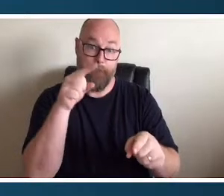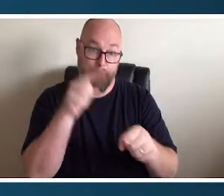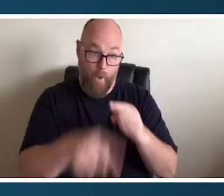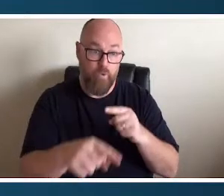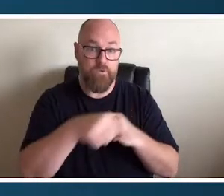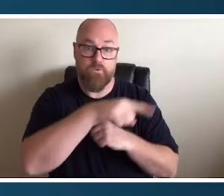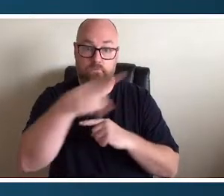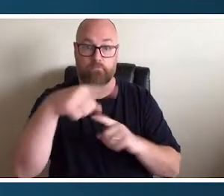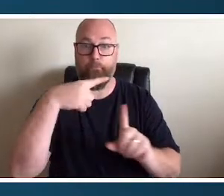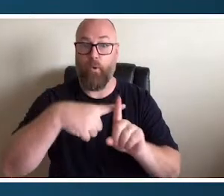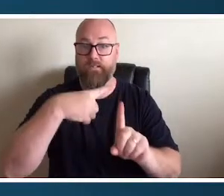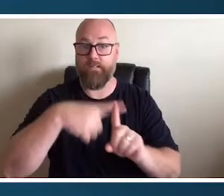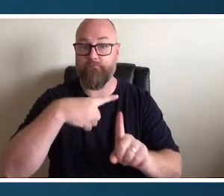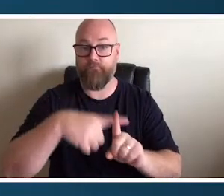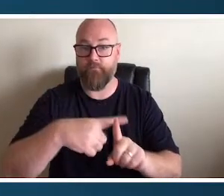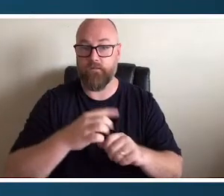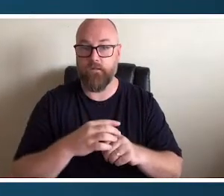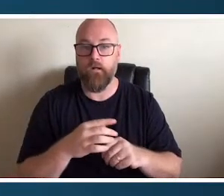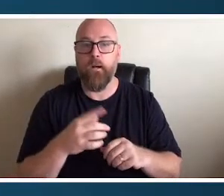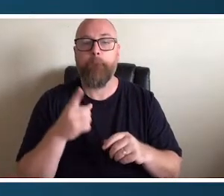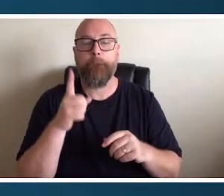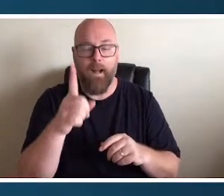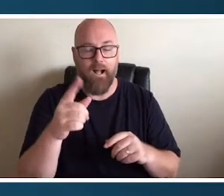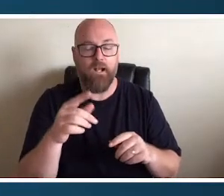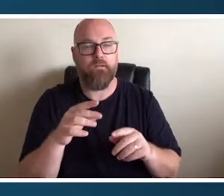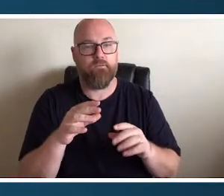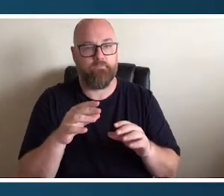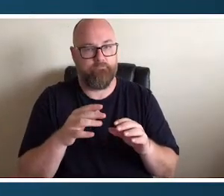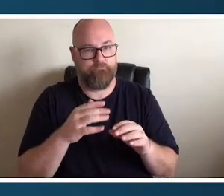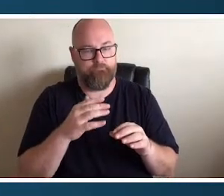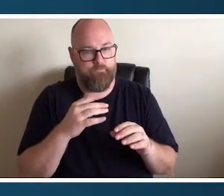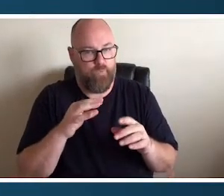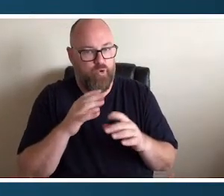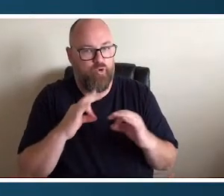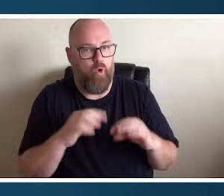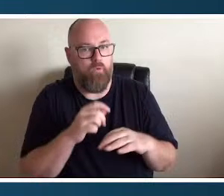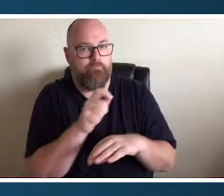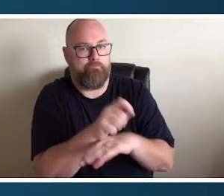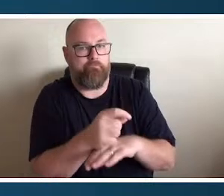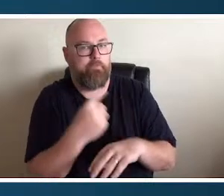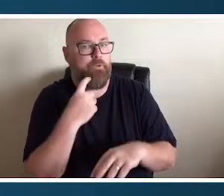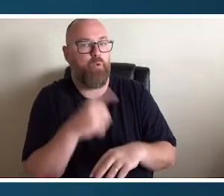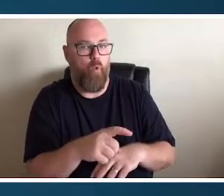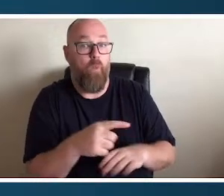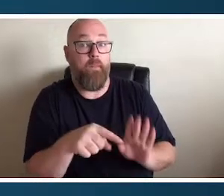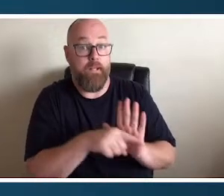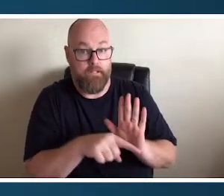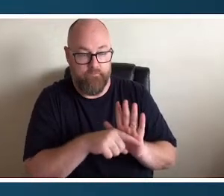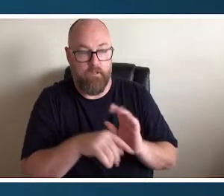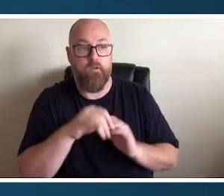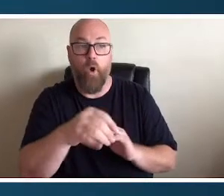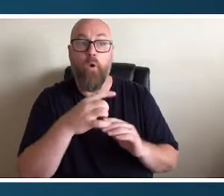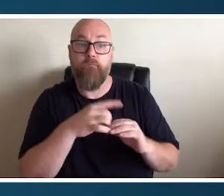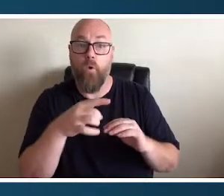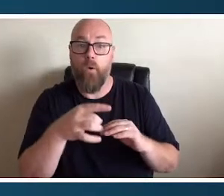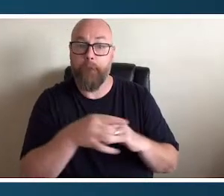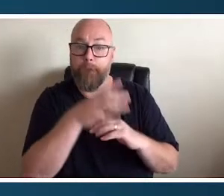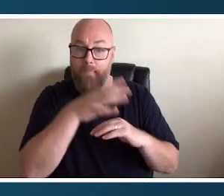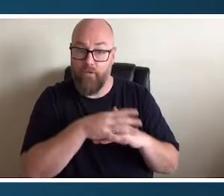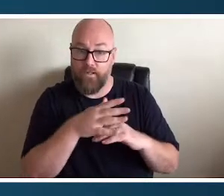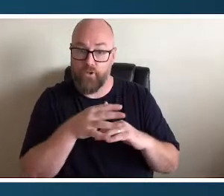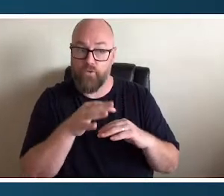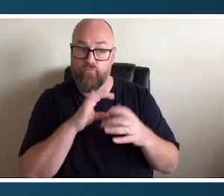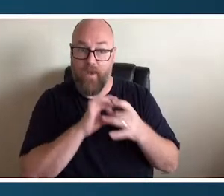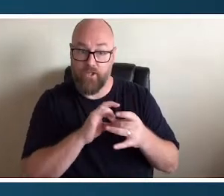story, but we should not ignore the negative parts. So for relationship, for marital relationship, for examples, about 25% of